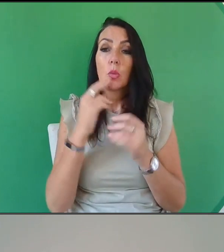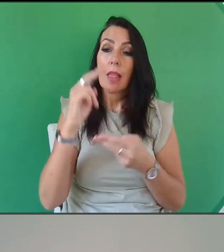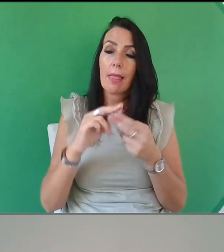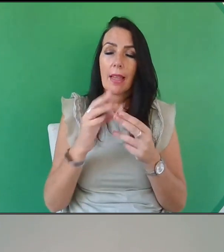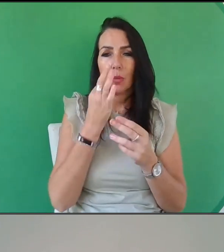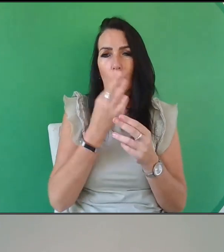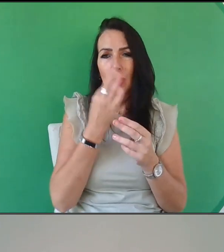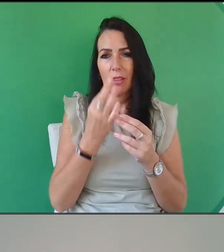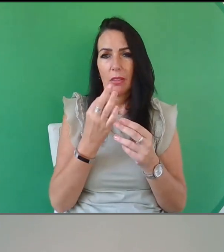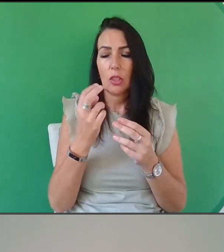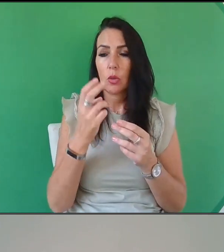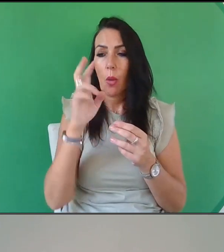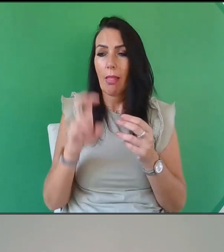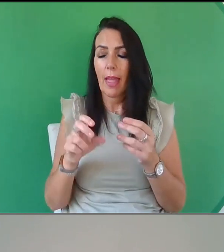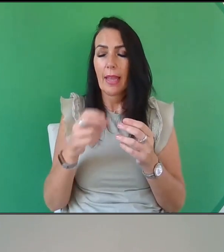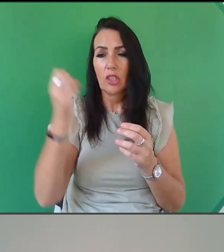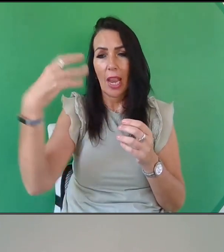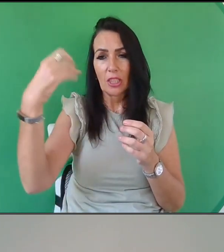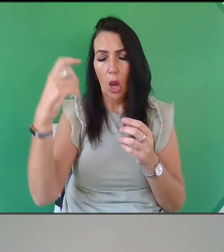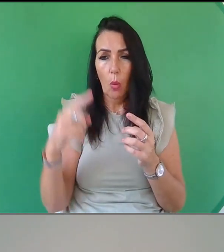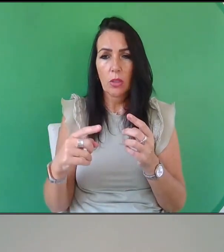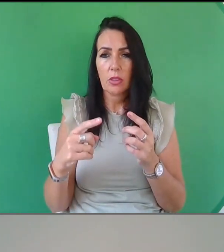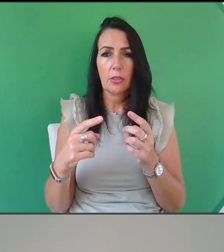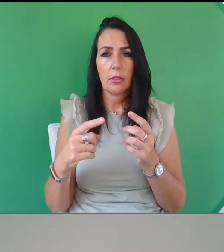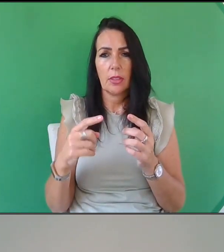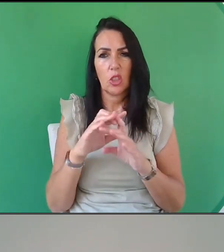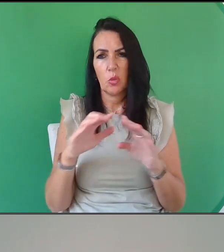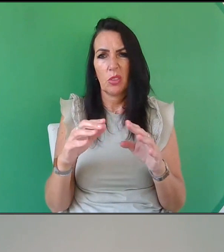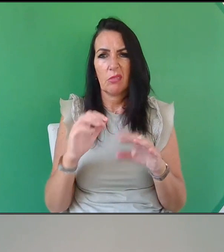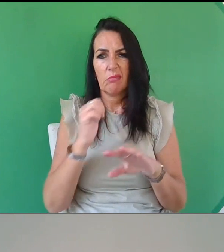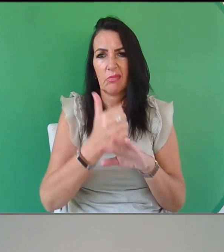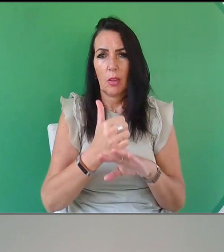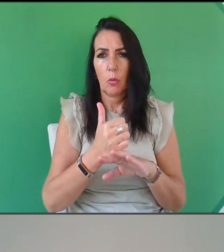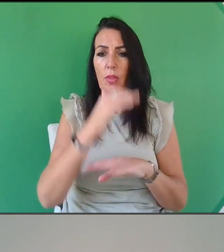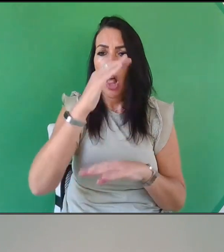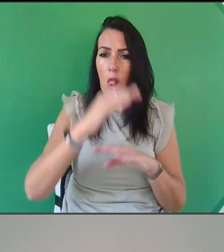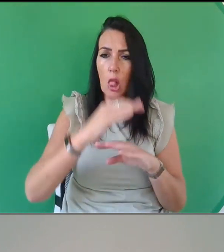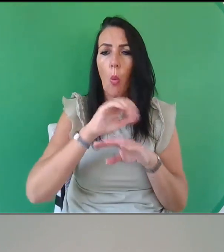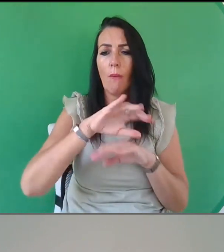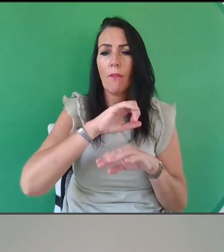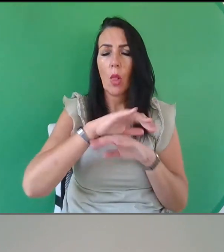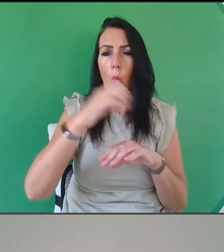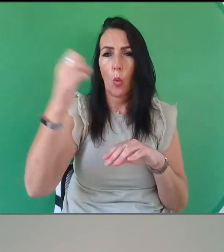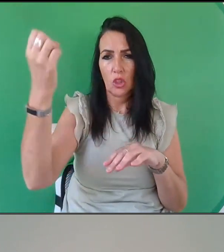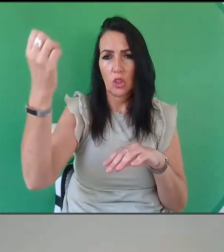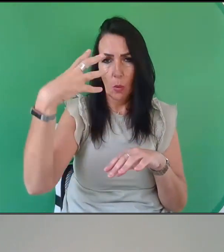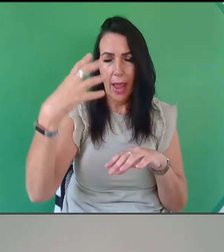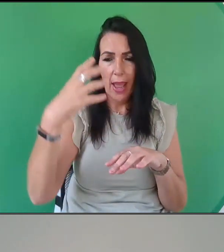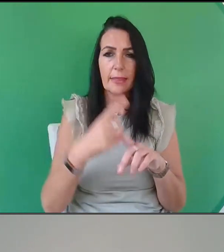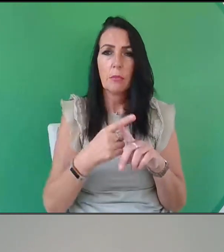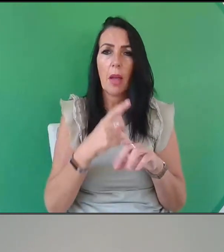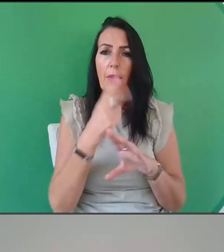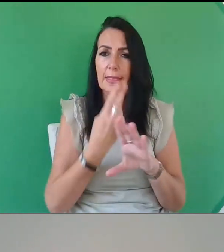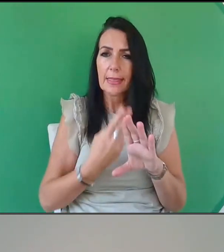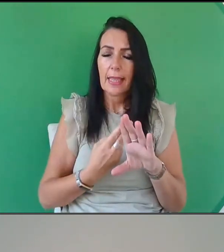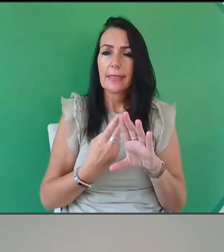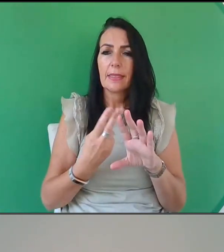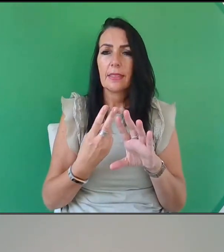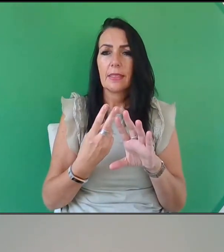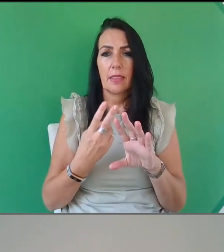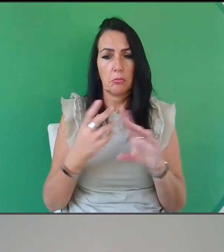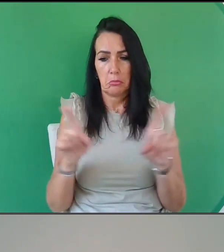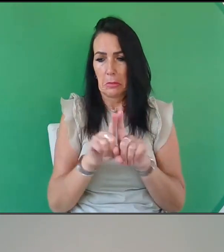well. So electric showers, for example, you wouldn't fit with a low flow shower head, but they are kind of designed in a way that they do